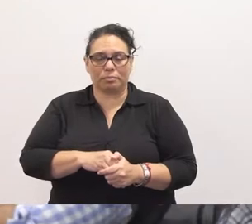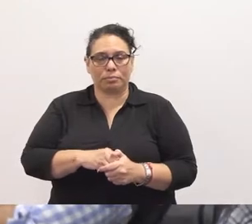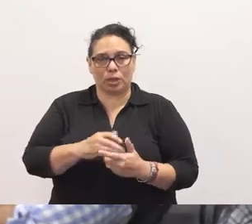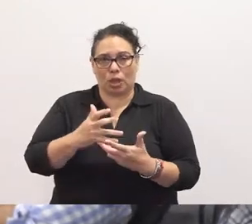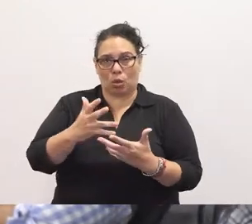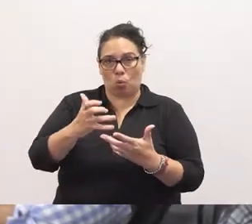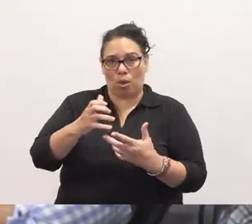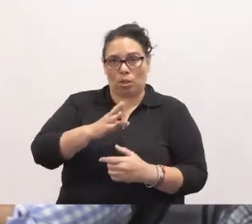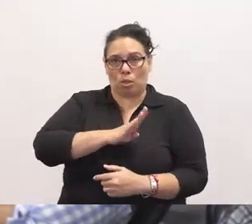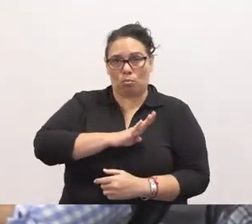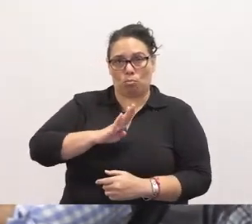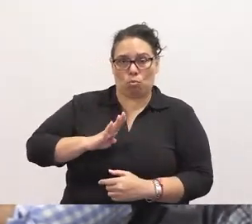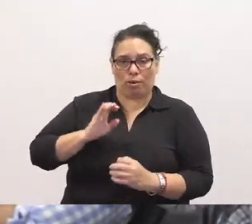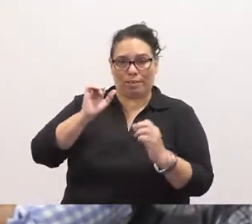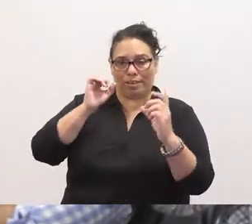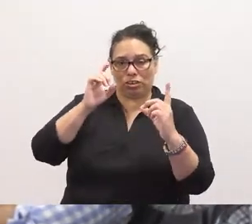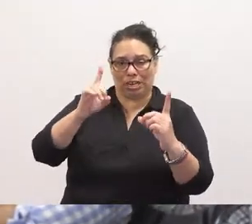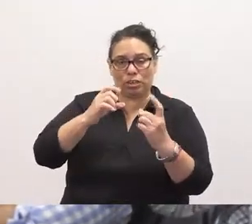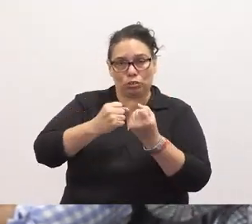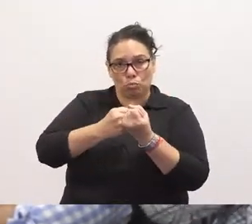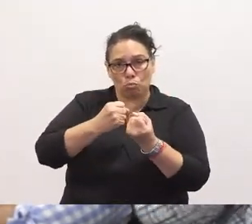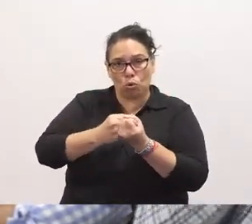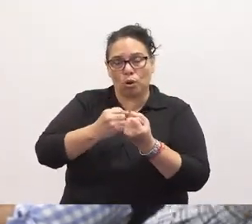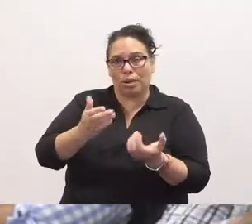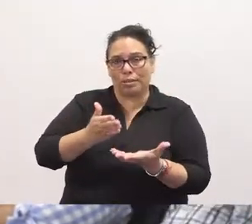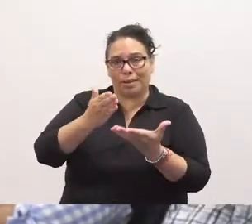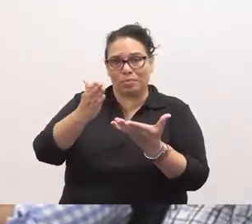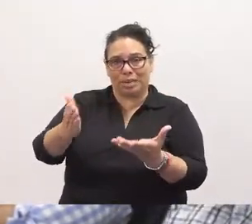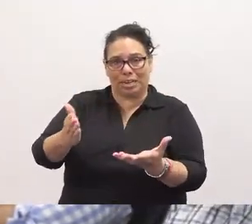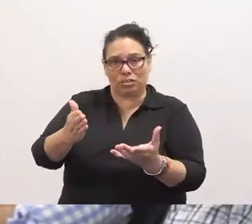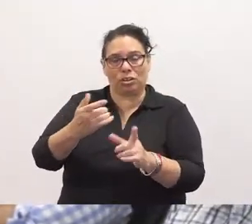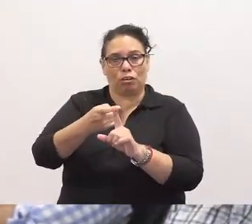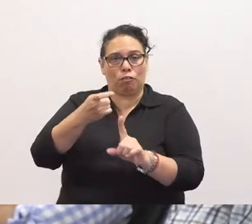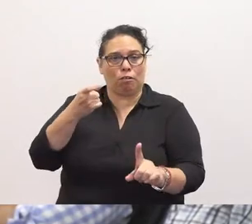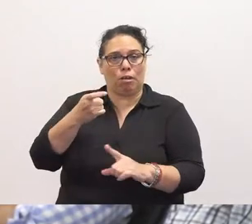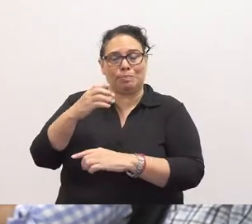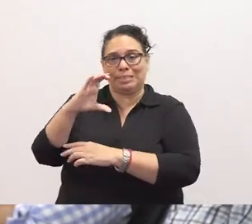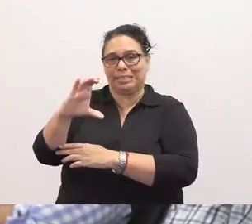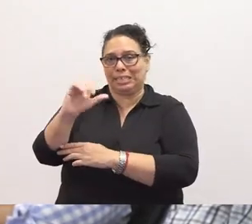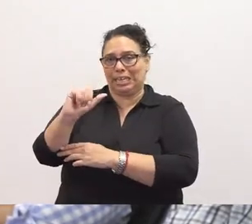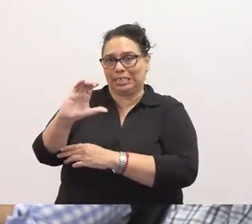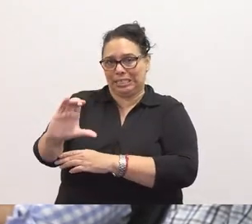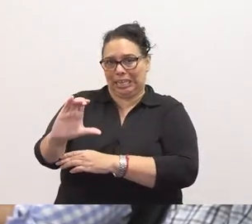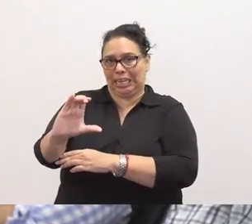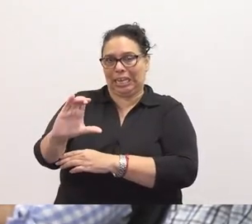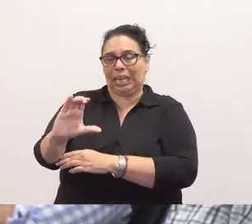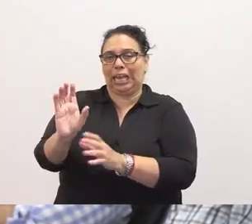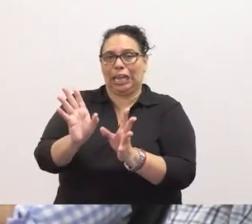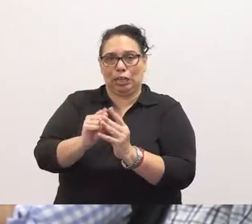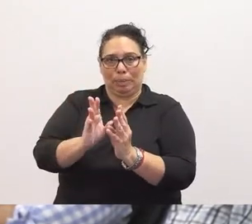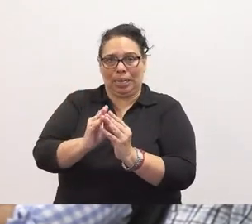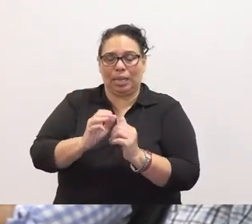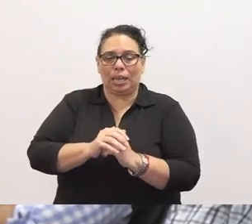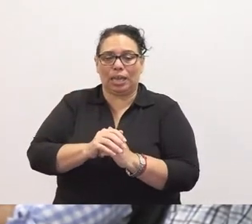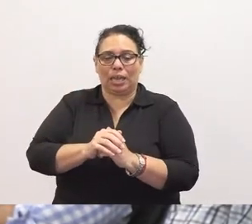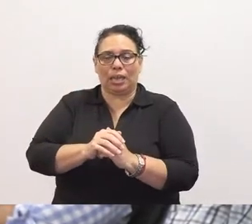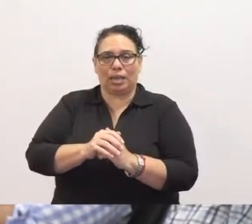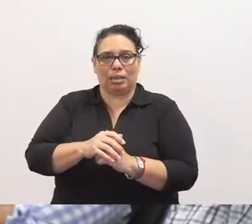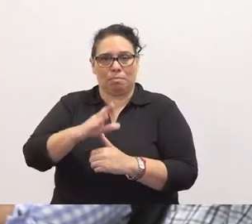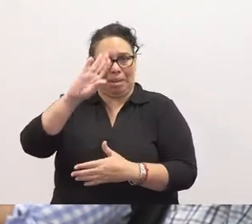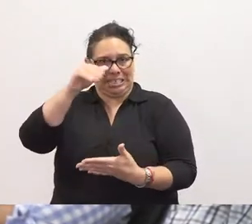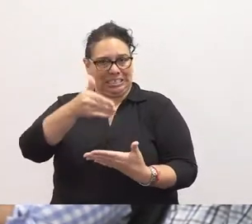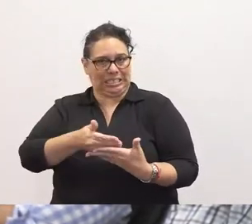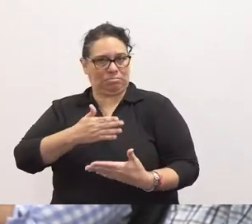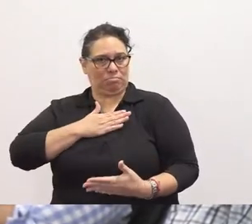I would like the Board of Education to support the recommendations from the CAC committee. And my son has